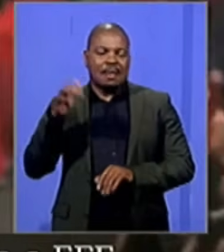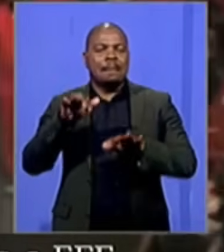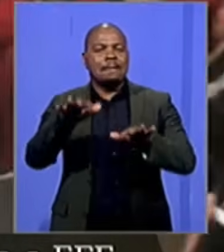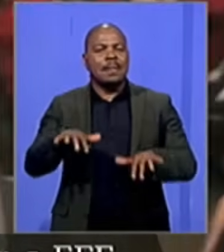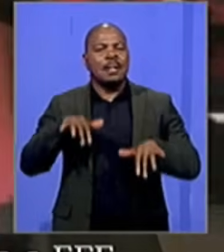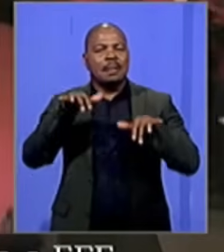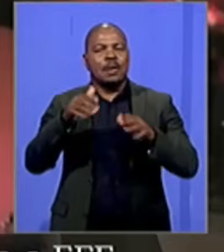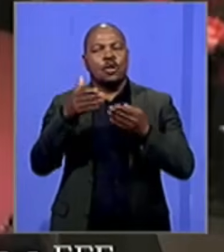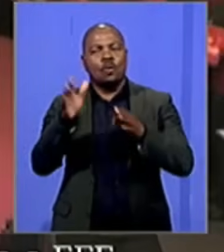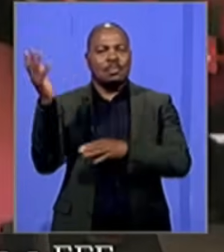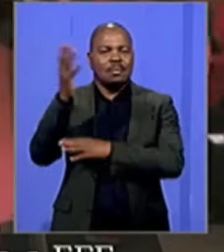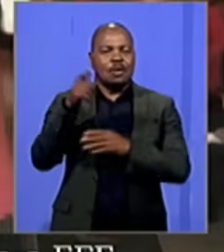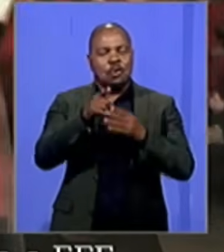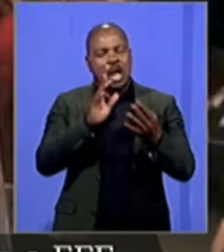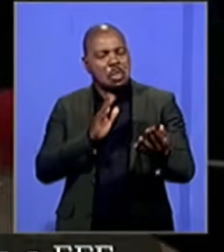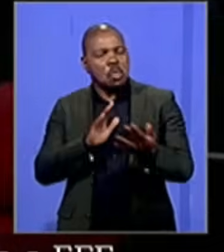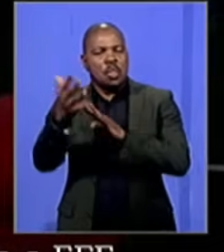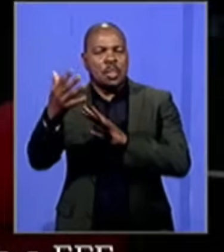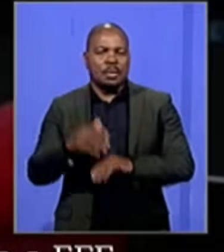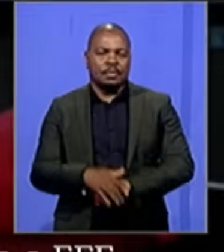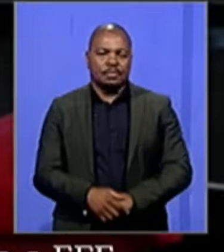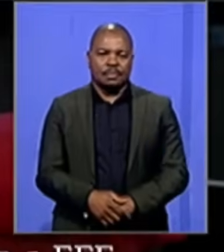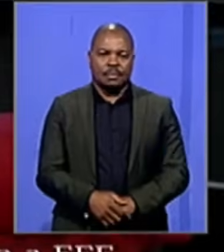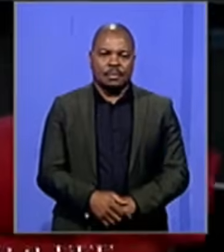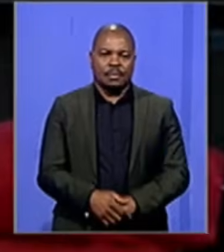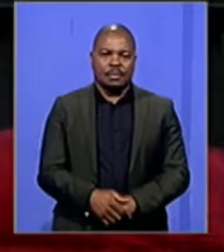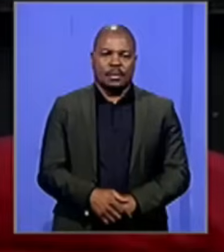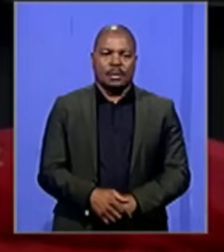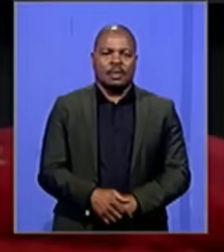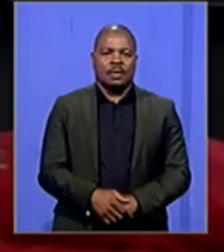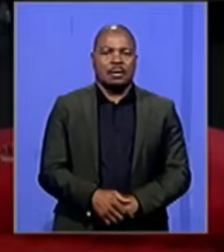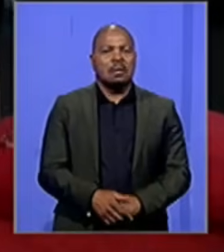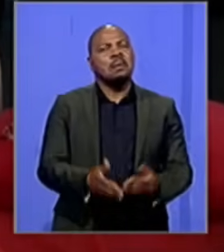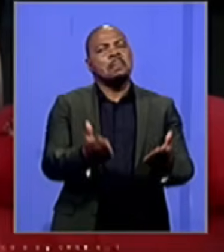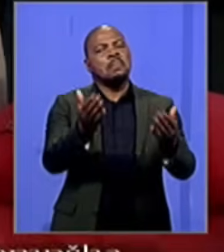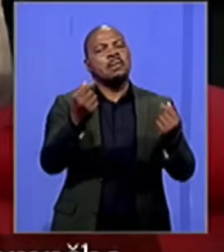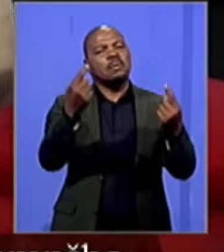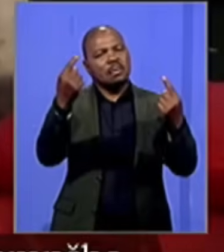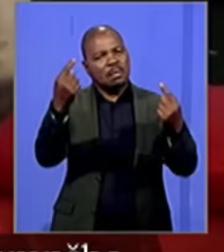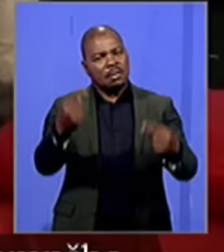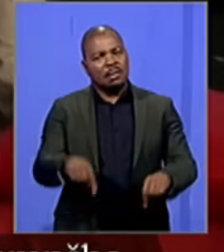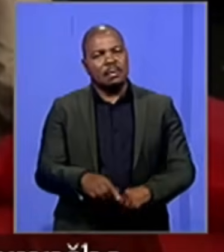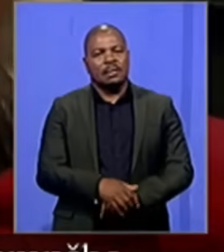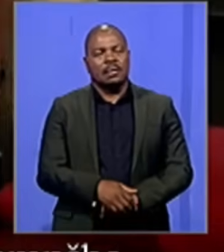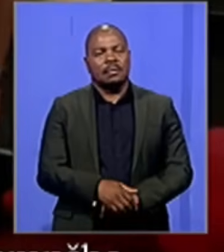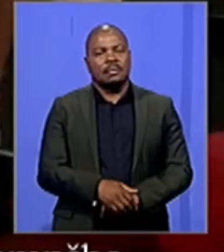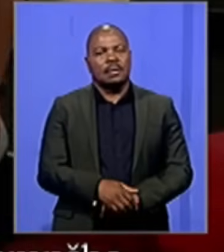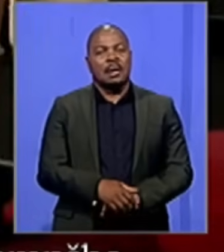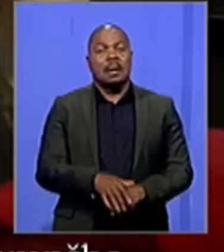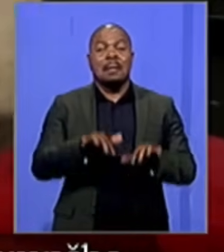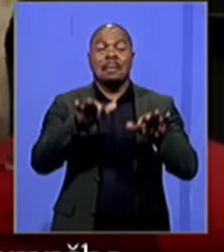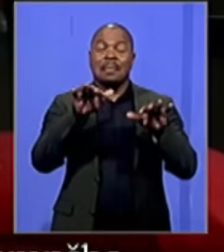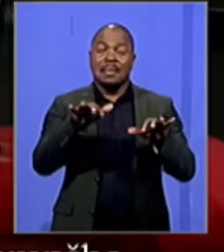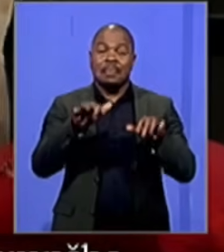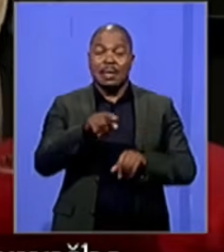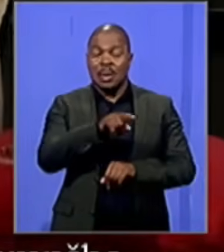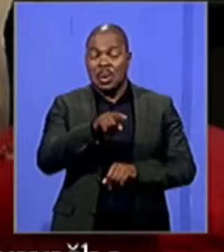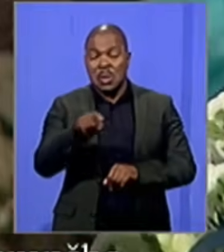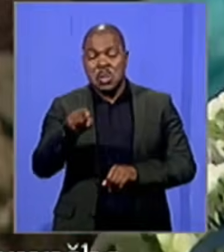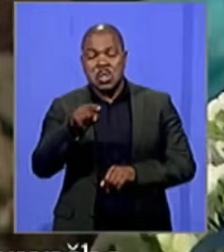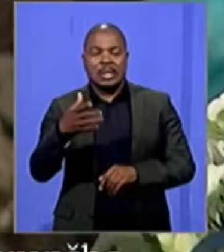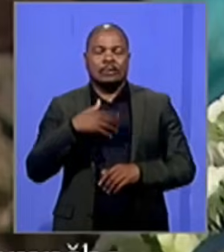parlamente lenyaga. To come and give us a rendition. Maikutlo a be a ile godimo tirelong